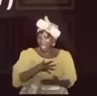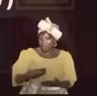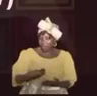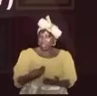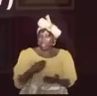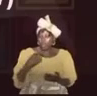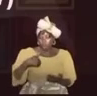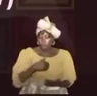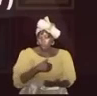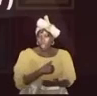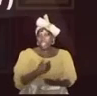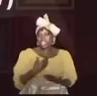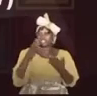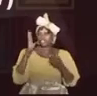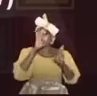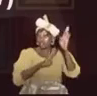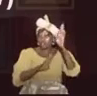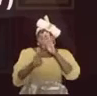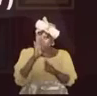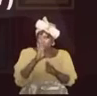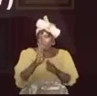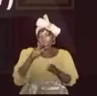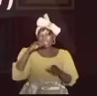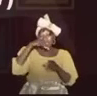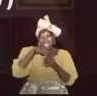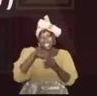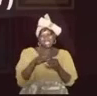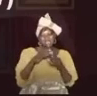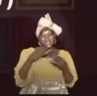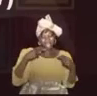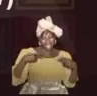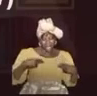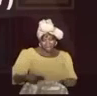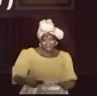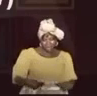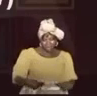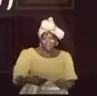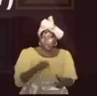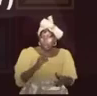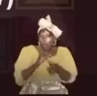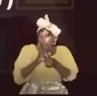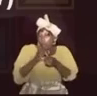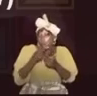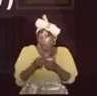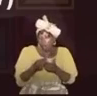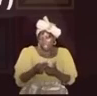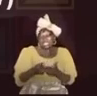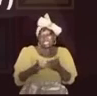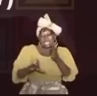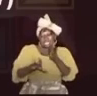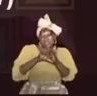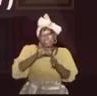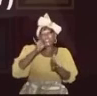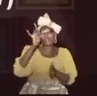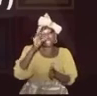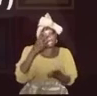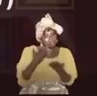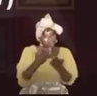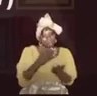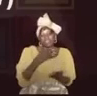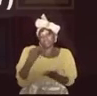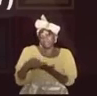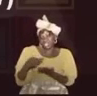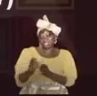health, but other areas will be doing well. It is one thing to be troubled spiritually, but perhaps financially you are doing